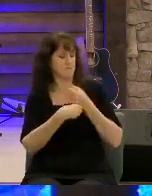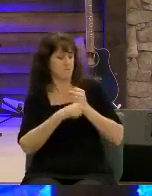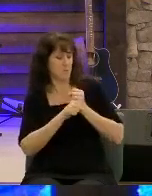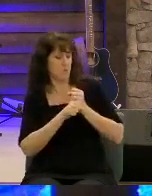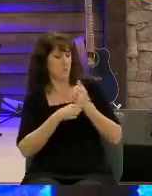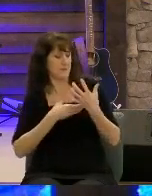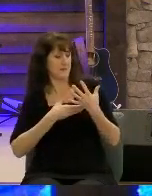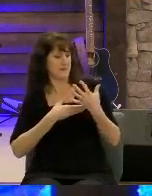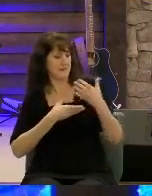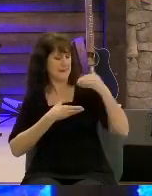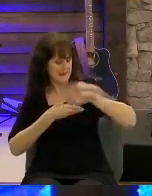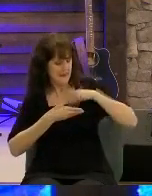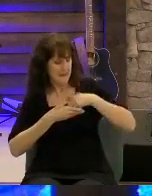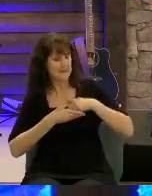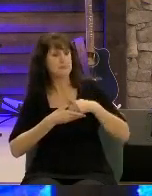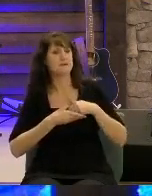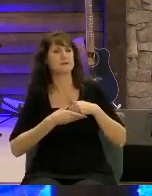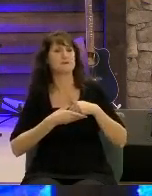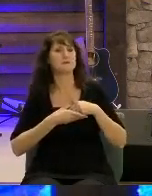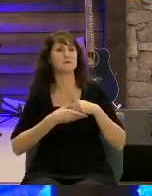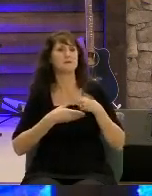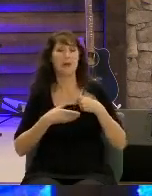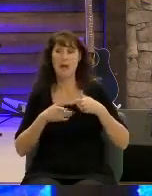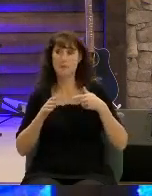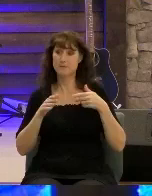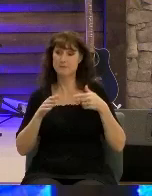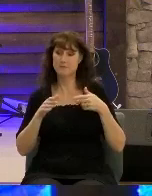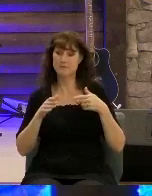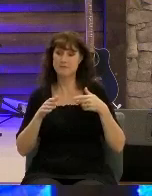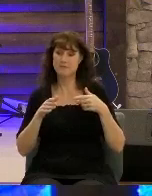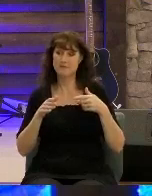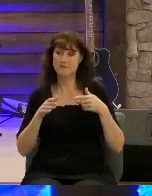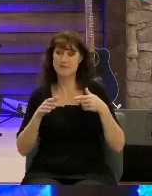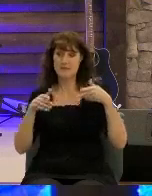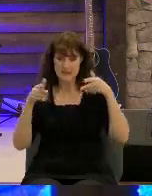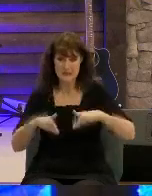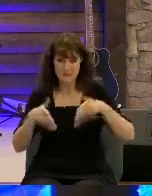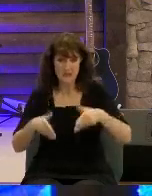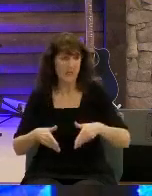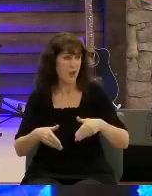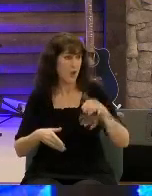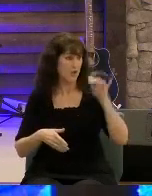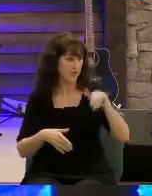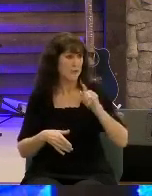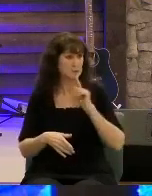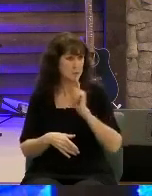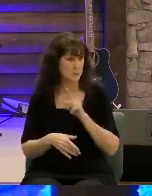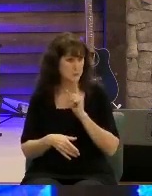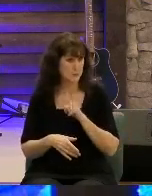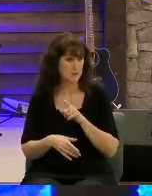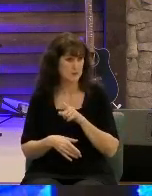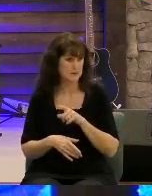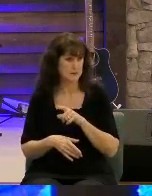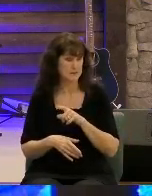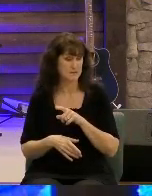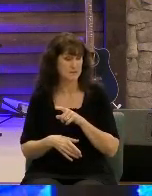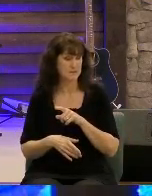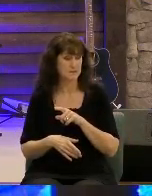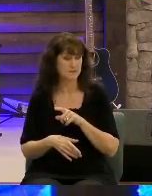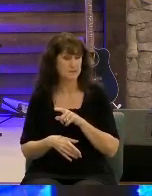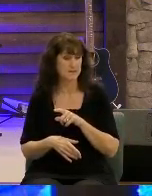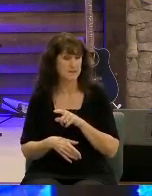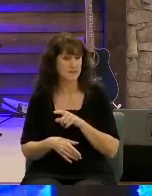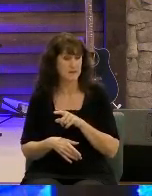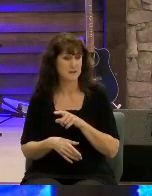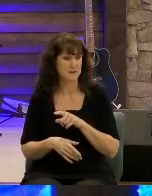I don't like to finish on a negative, but I'm leaving it there. I'm just telling you guys, that's the truth. So the inverse of that, I'll